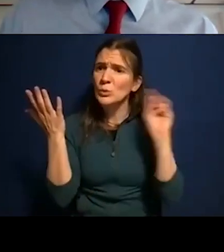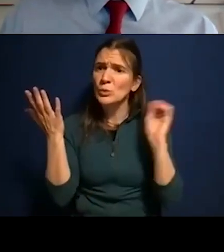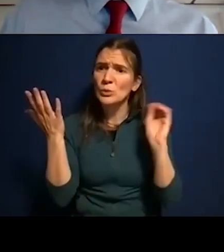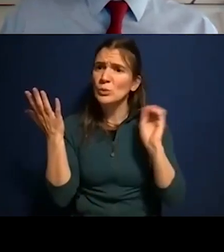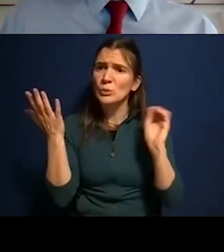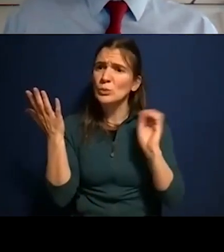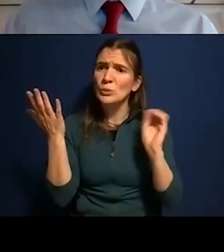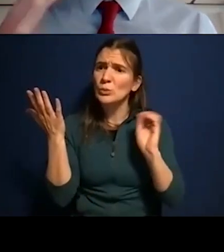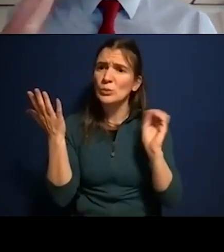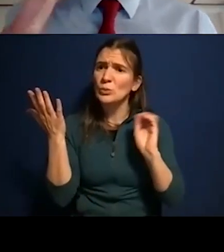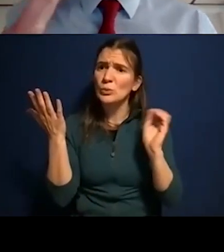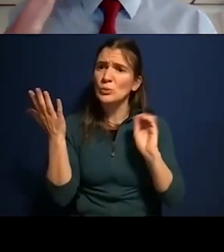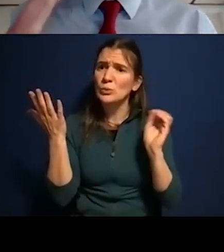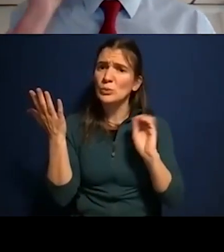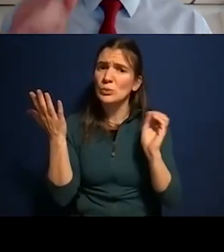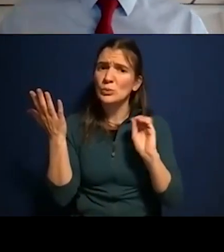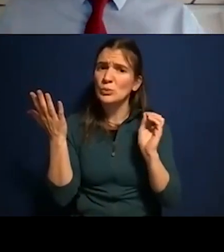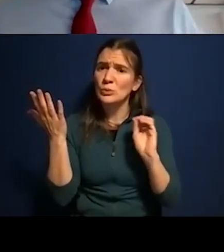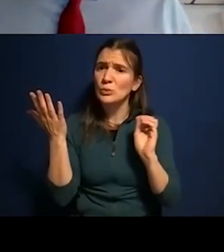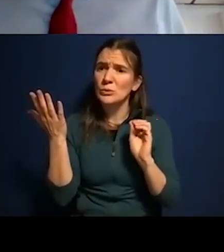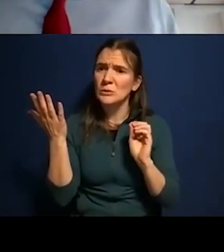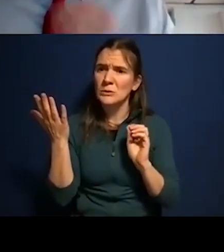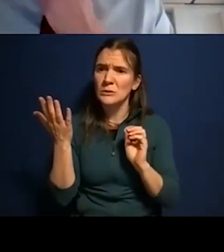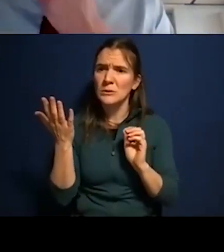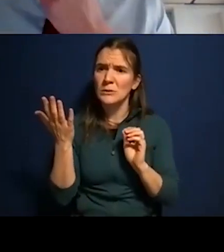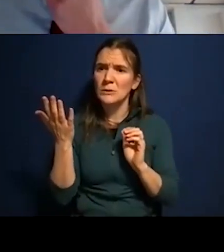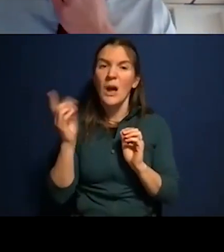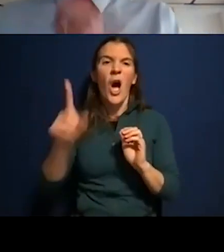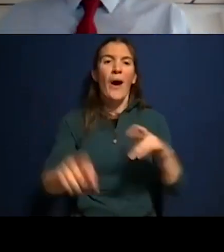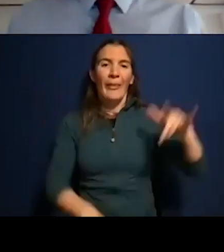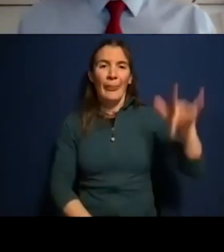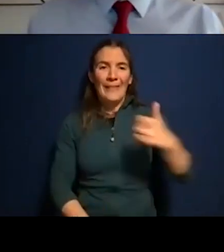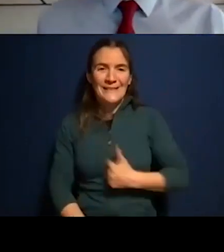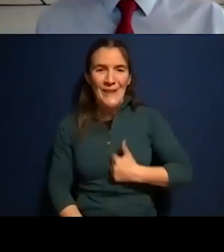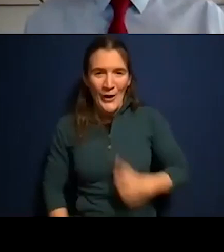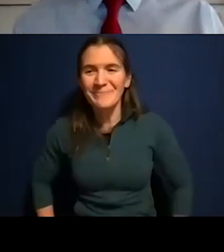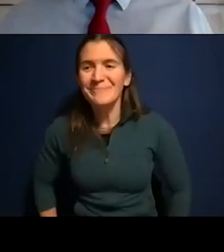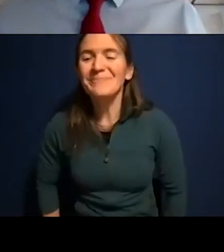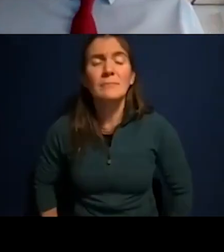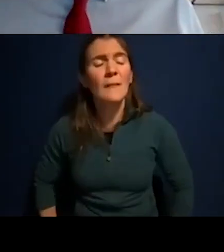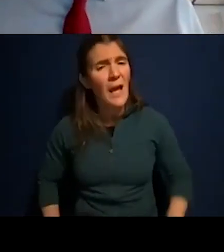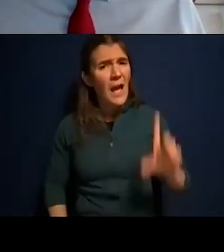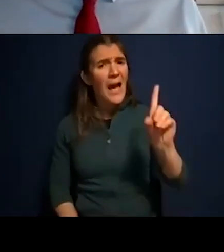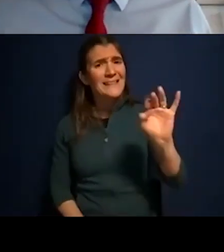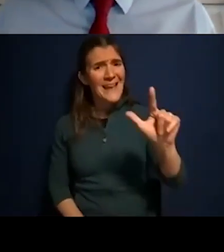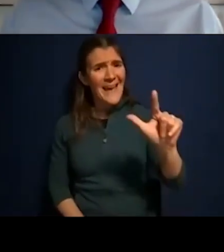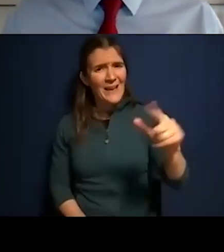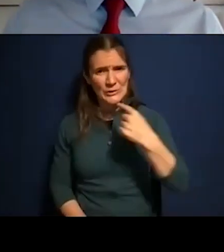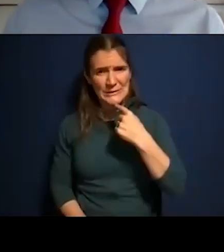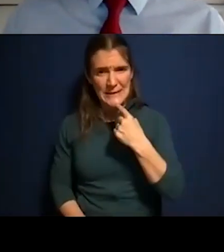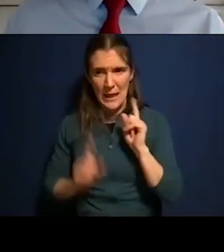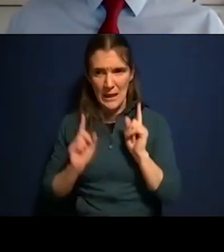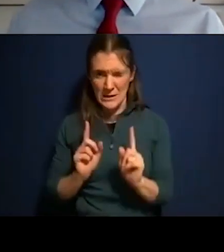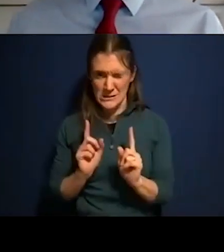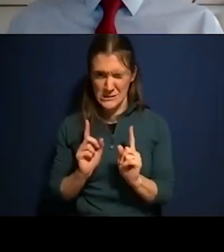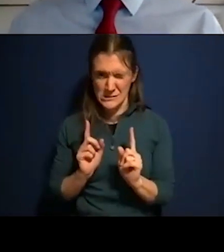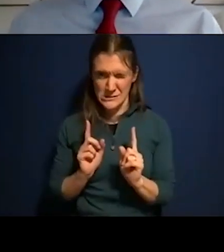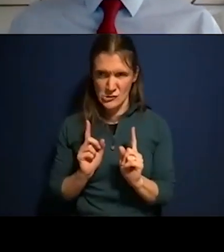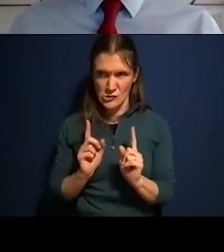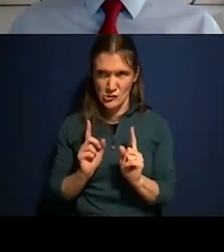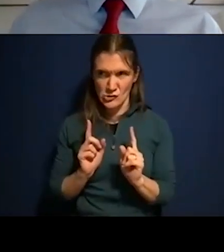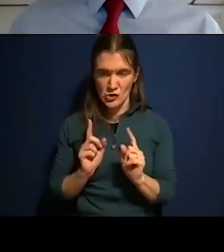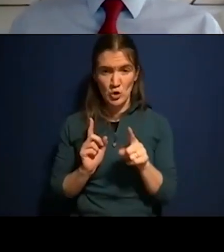We can't hear you. Oh. We can't hear you, Tim. Sorry about that. Didn't Daniel say... Daniel, did you say that you